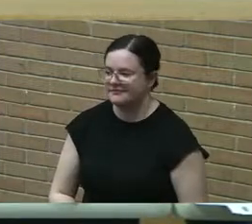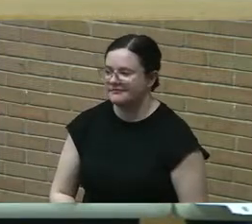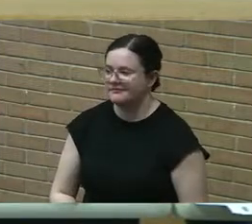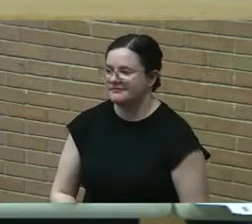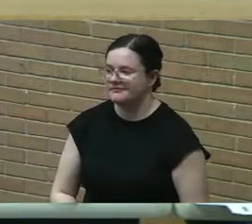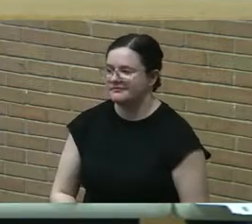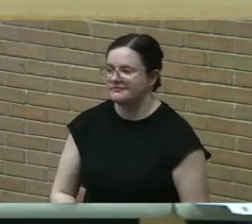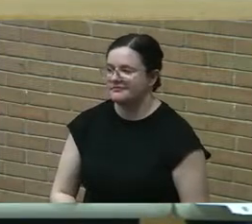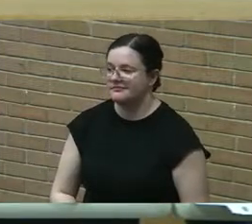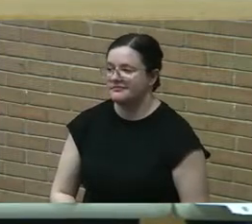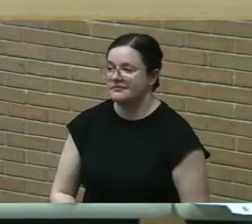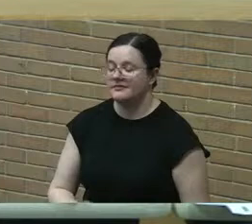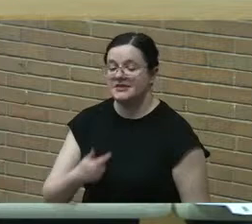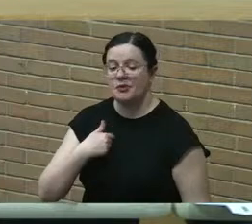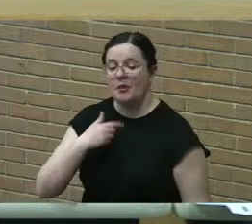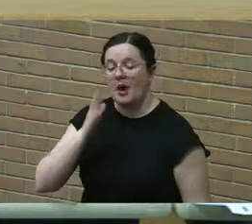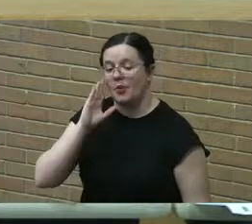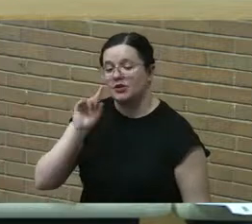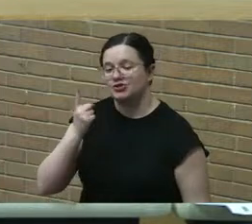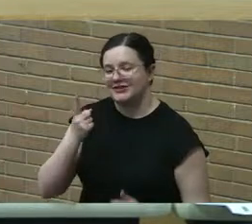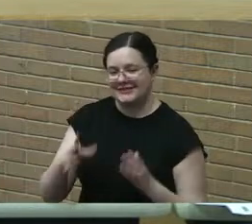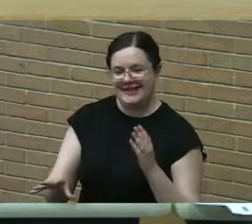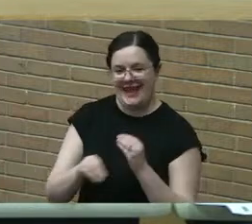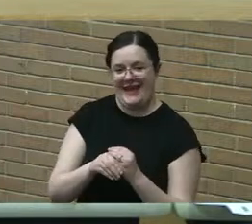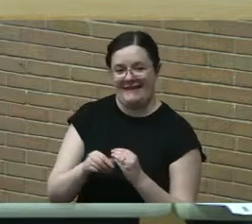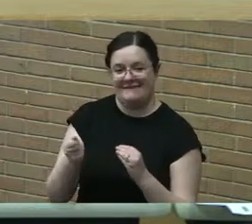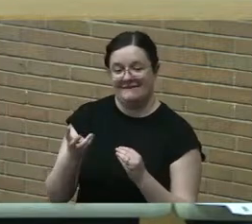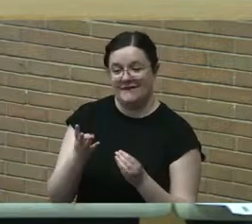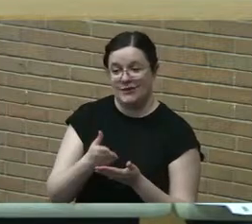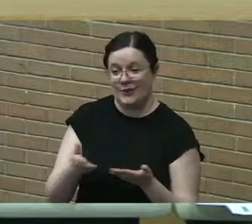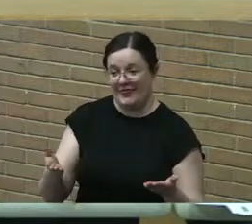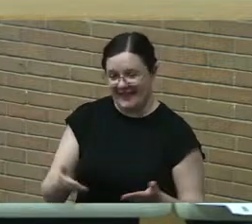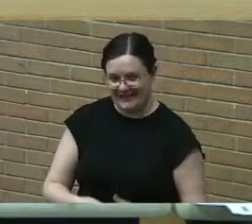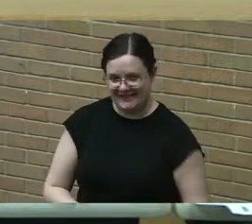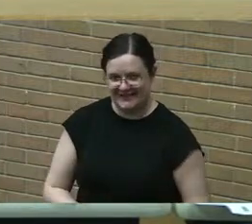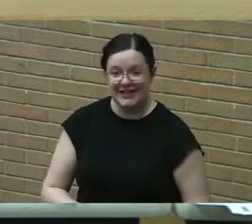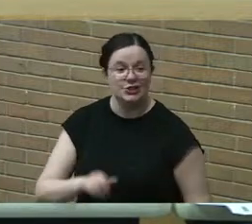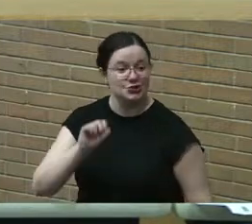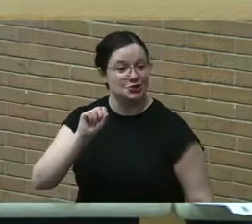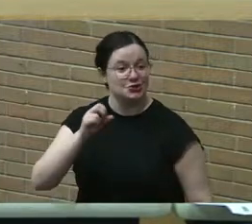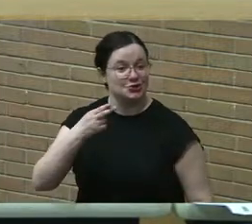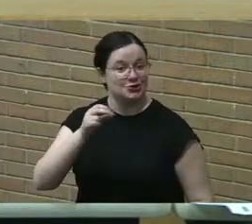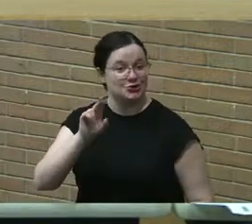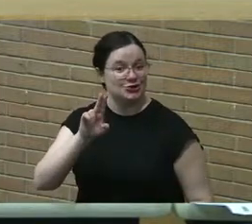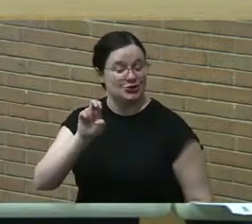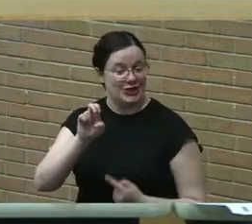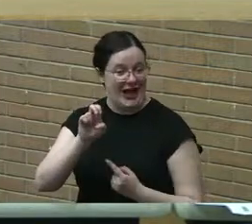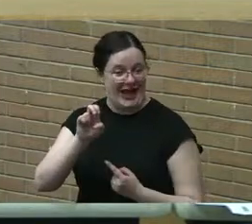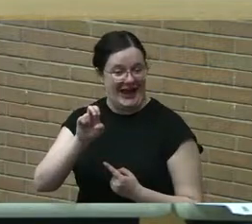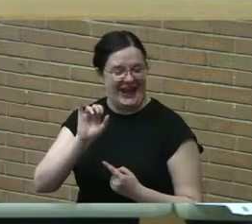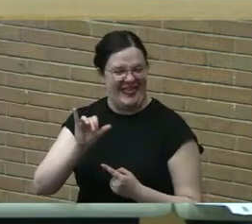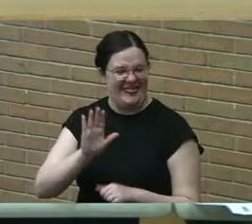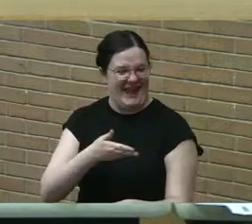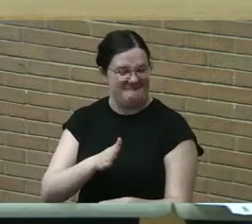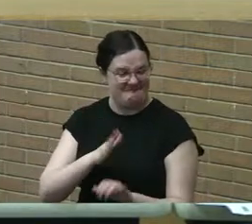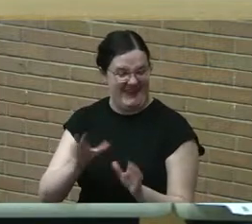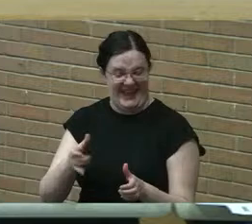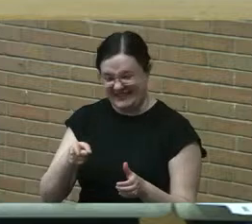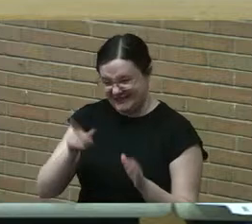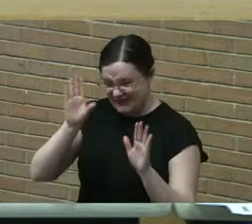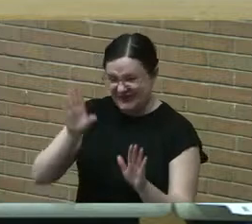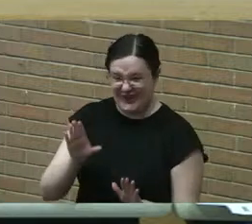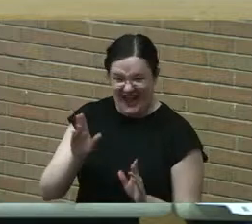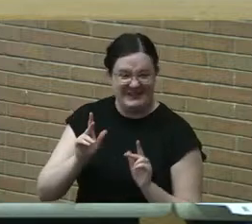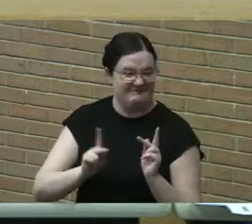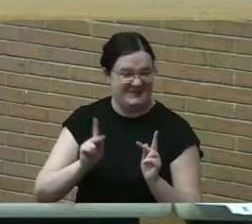I'll just add a couple of things. The Shine Band was great. I keep getting positive feedback